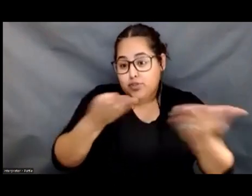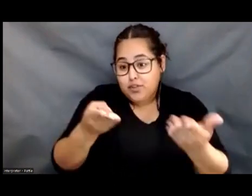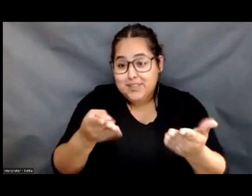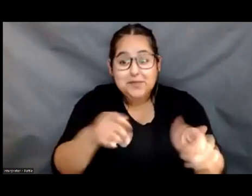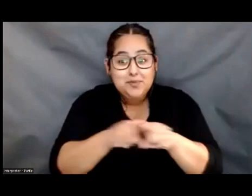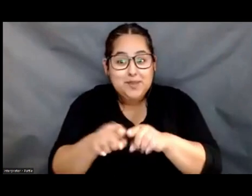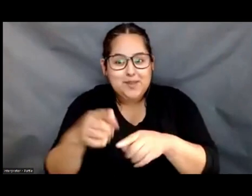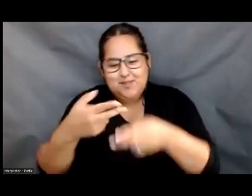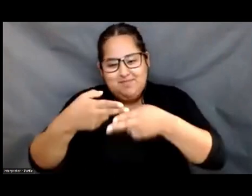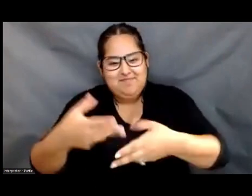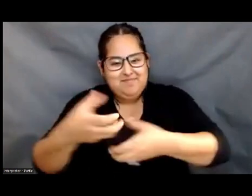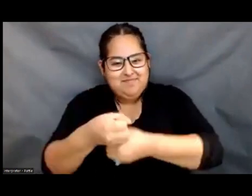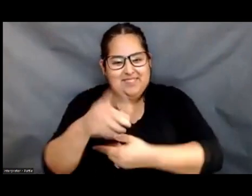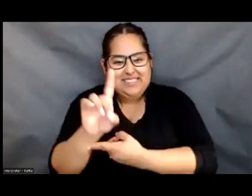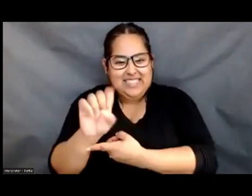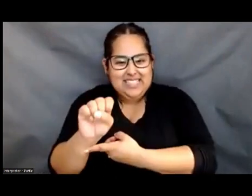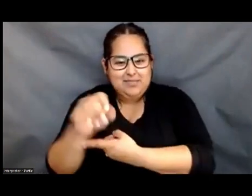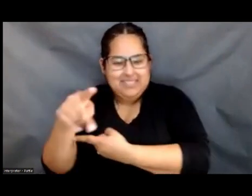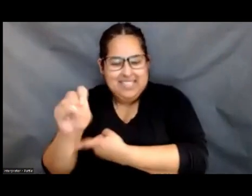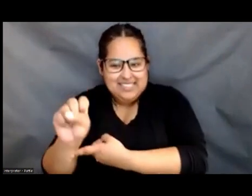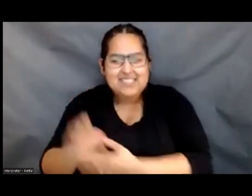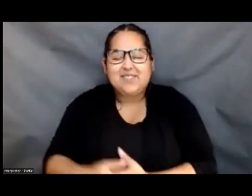as DSPS.